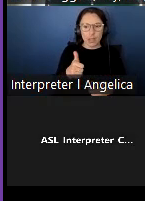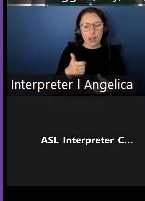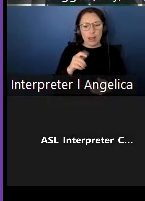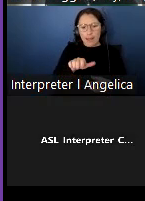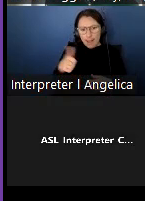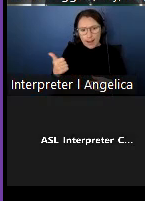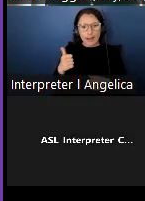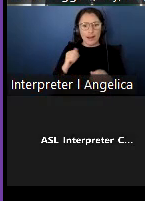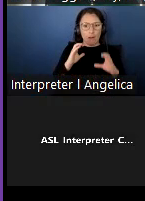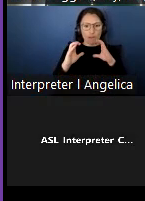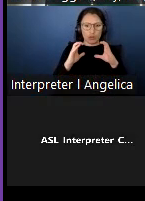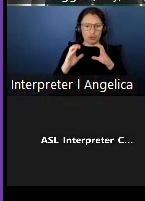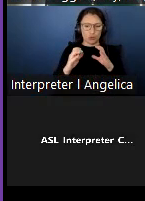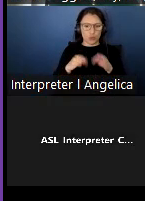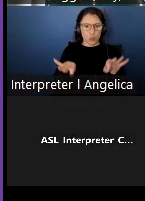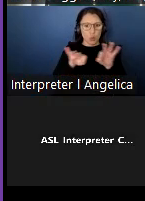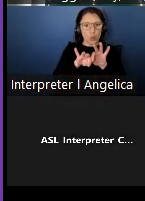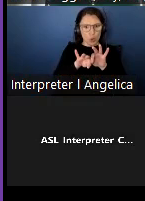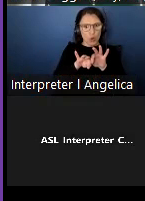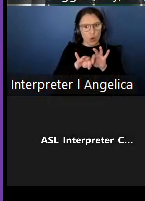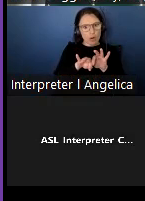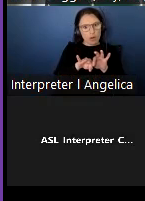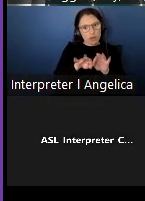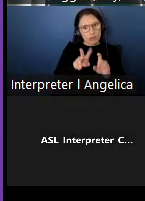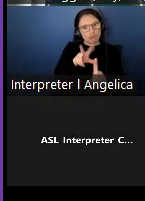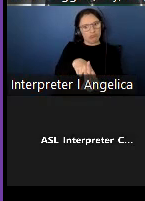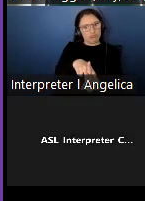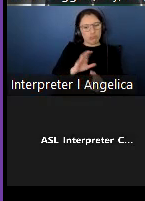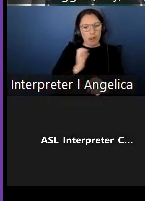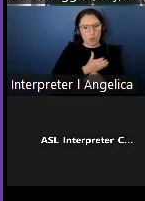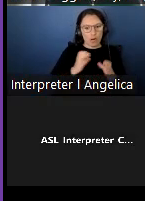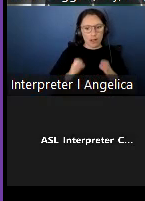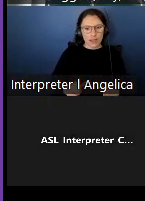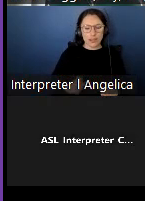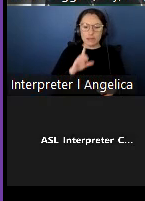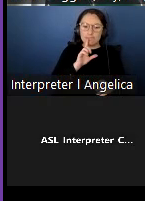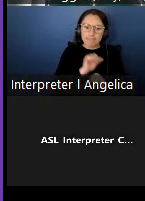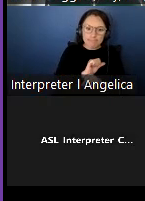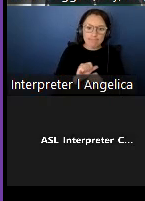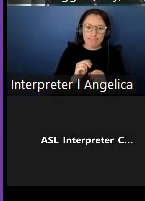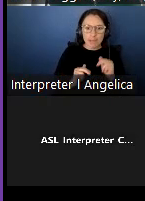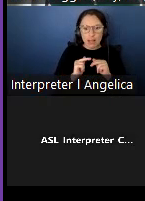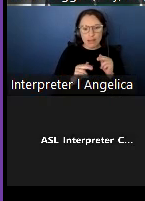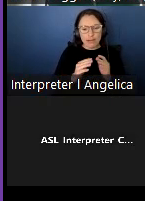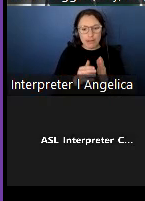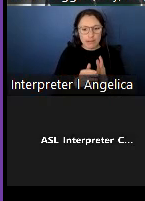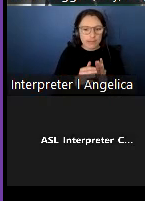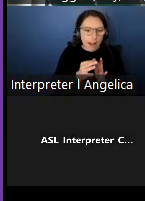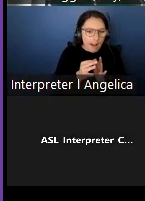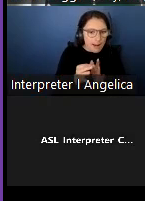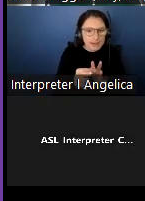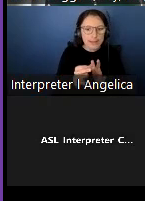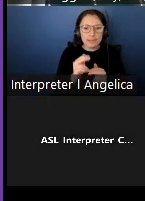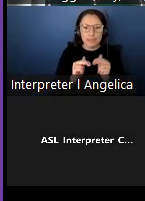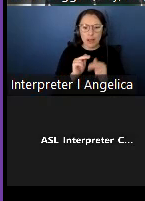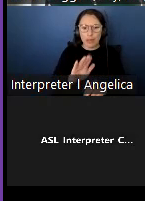for our clients and truly provides supportive guidance and builds on their strength, we have to